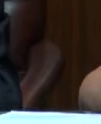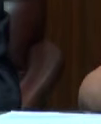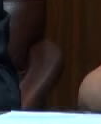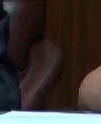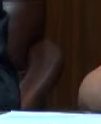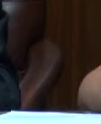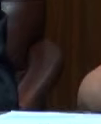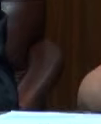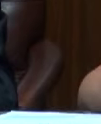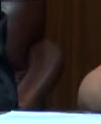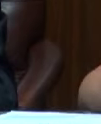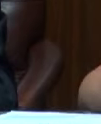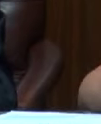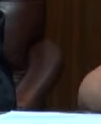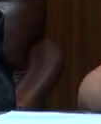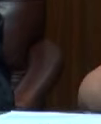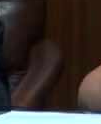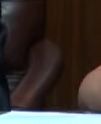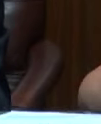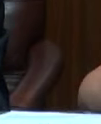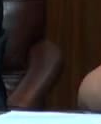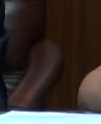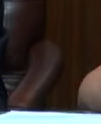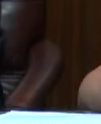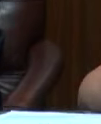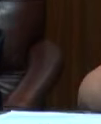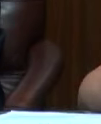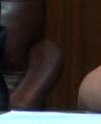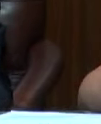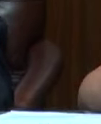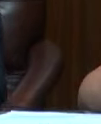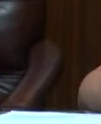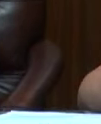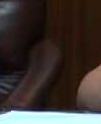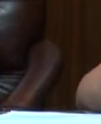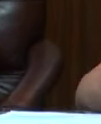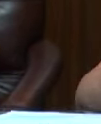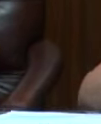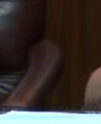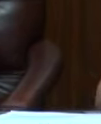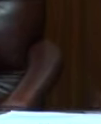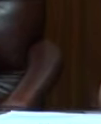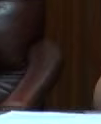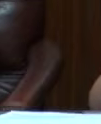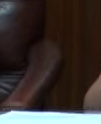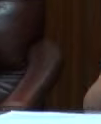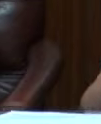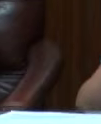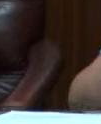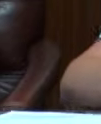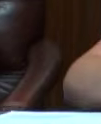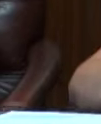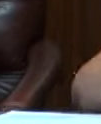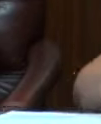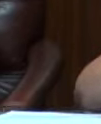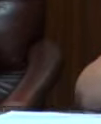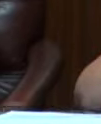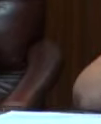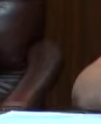such action as is necessary to raise and remove said structures, to declare an emergency.